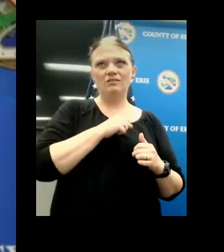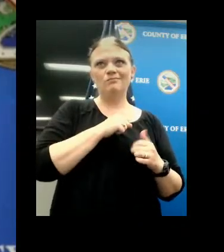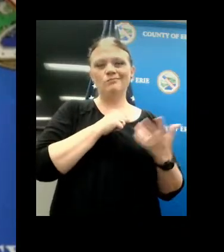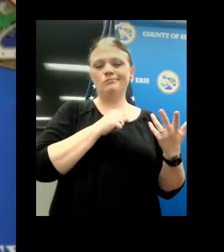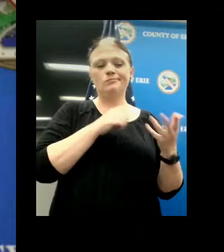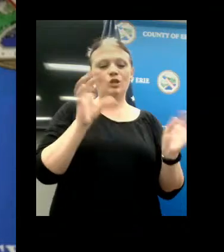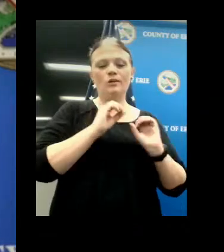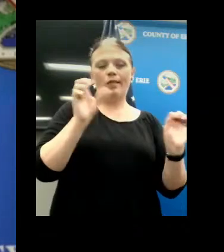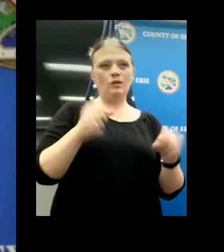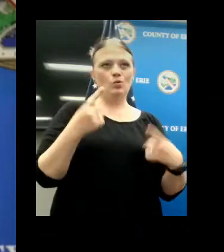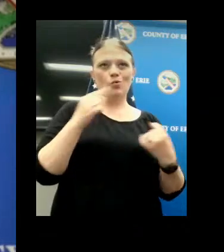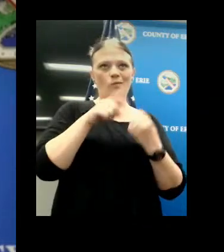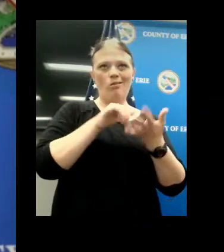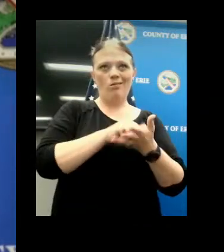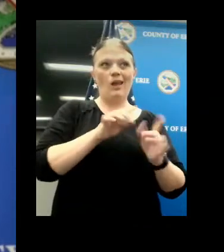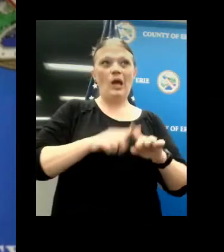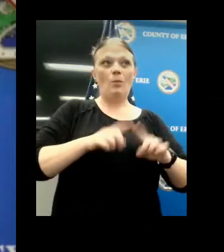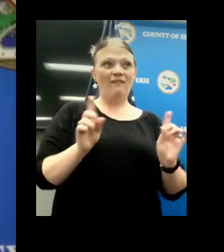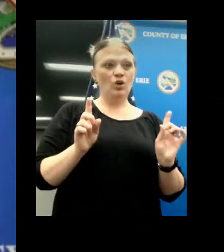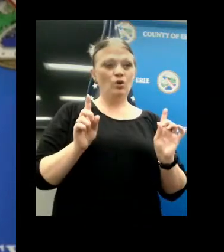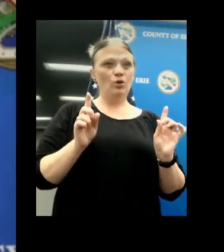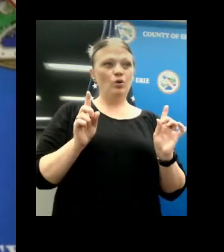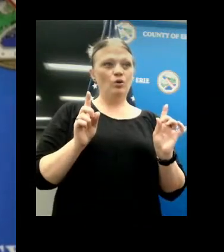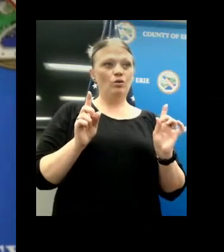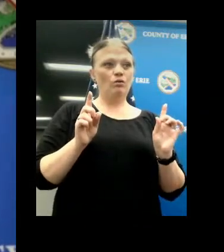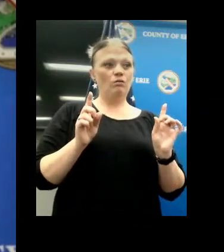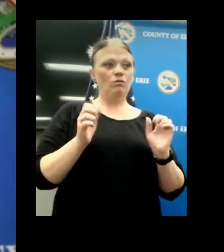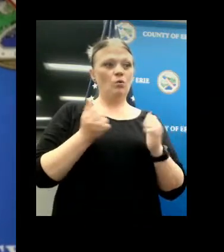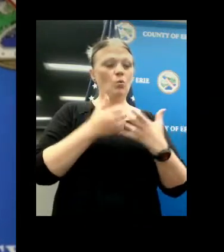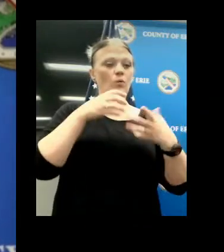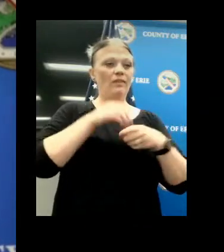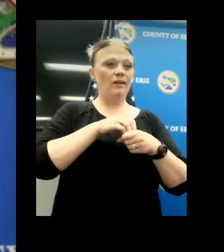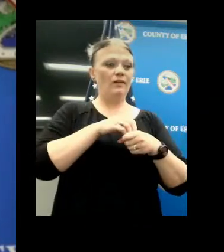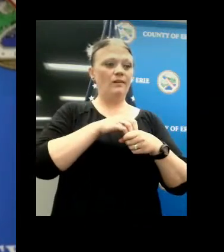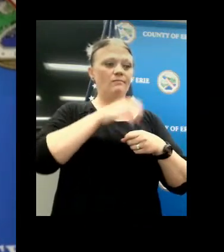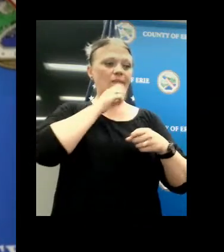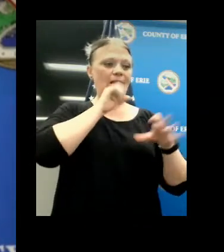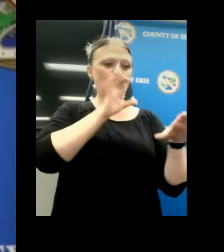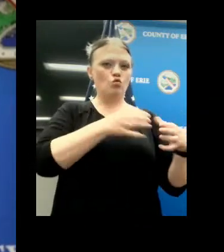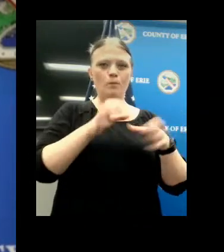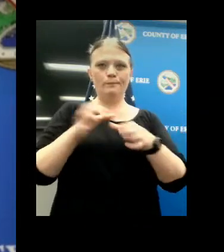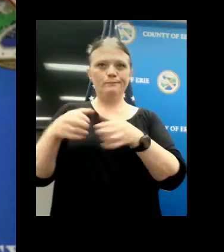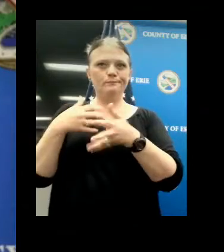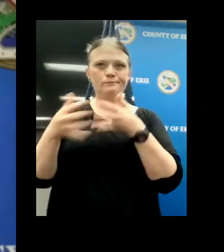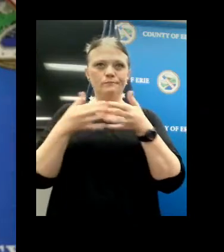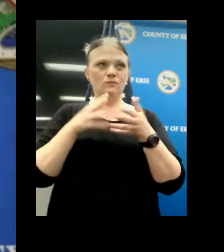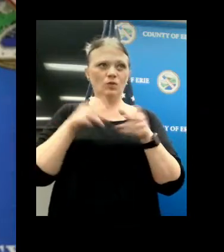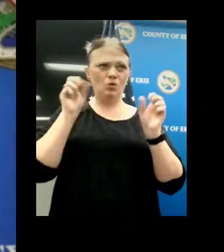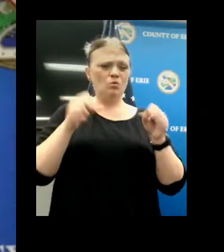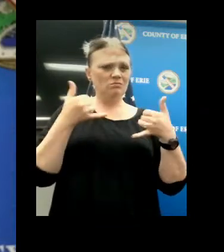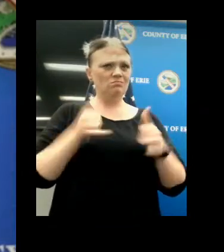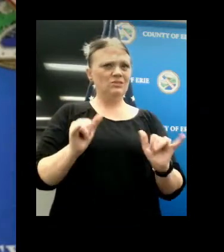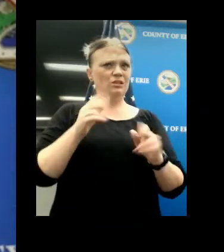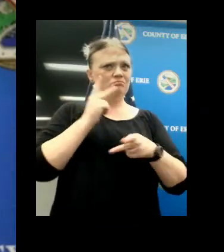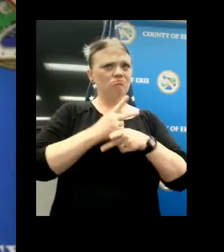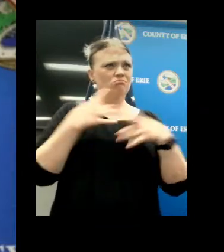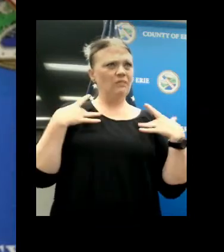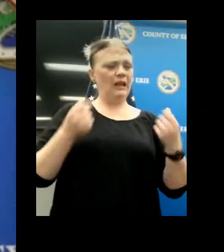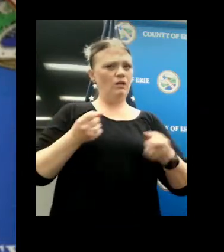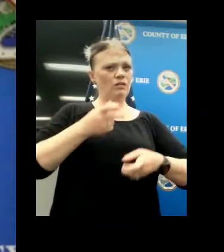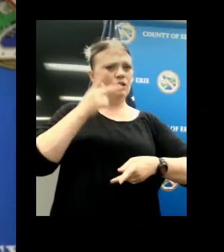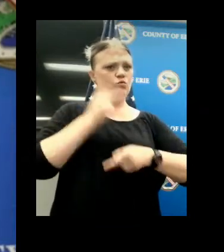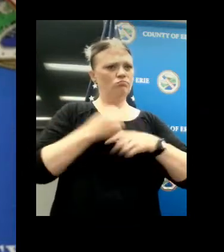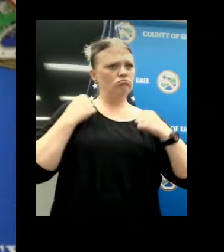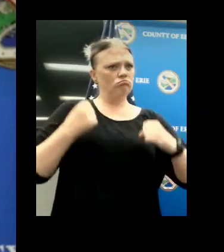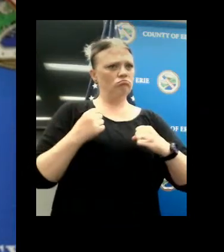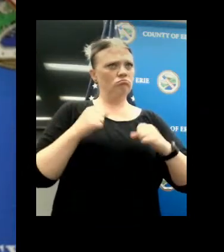there's nothing you can do about that. However, within whatever age group you are, you can stay healthy to keep your immune system as strong